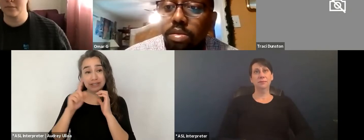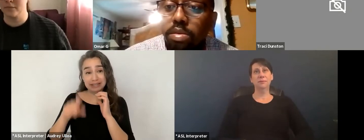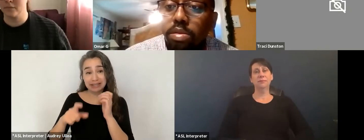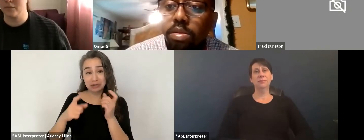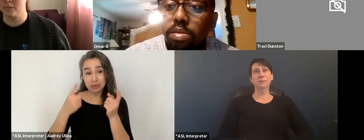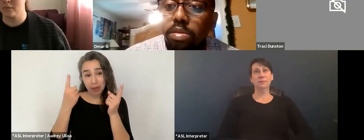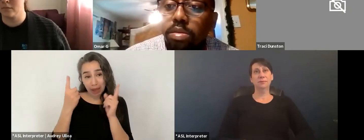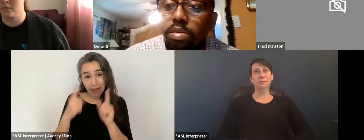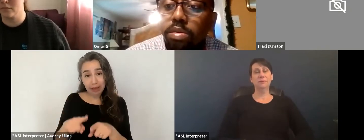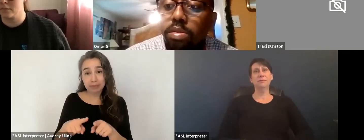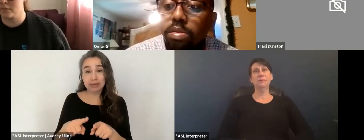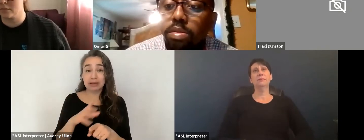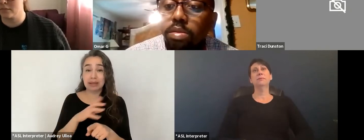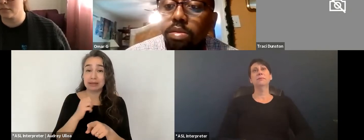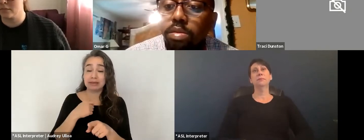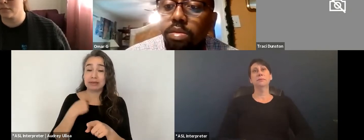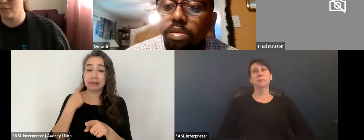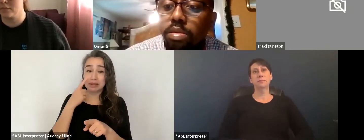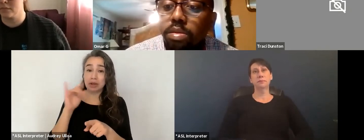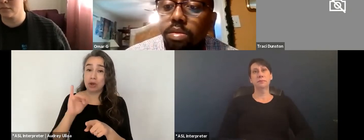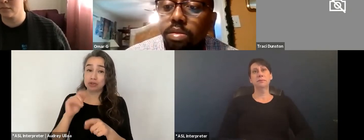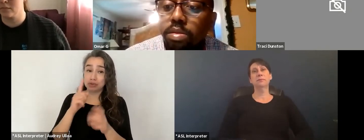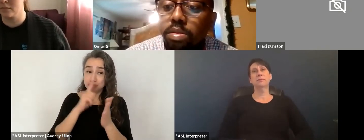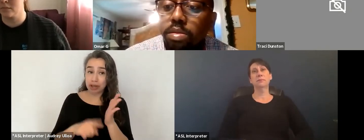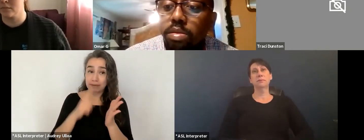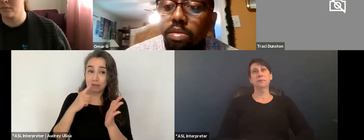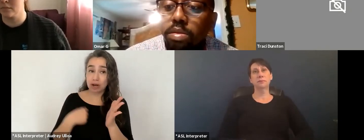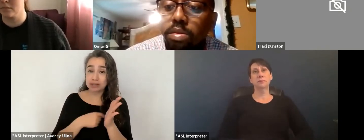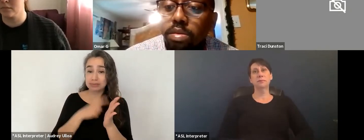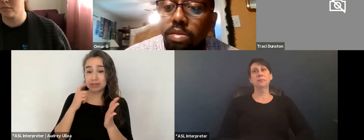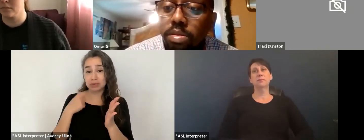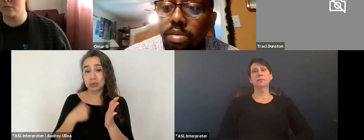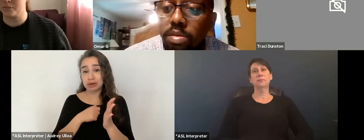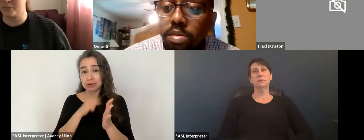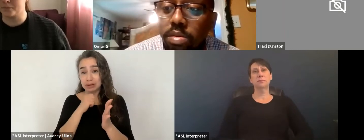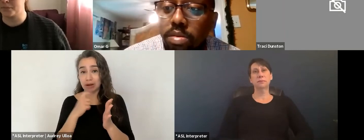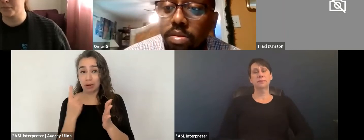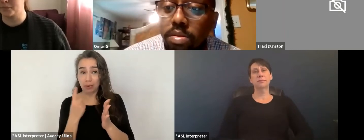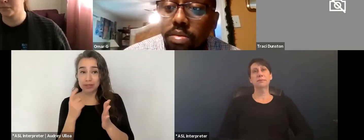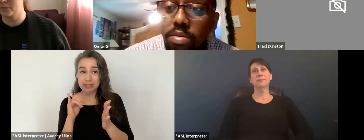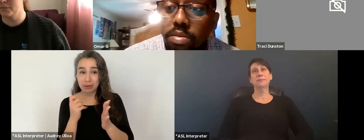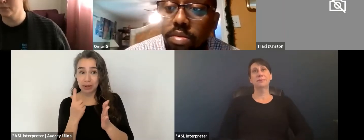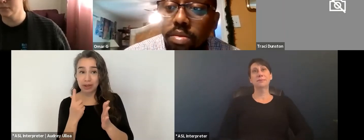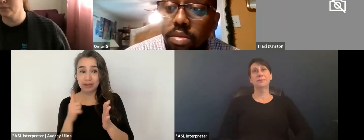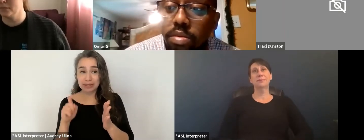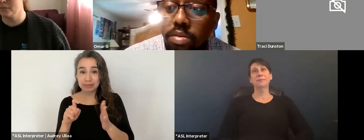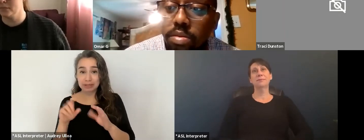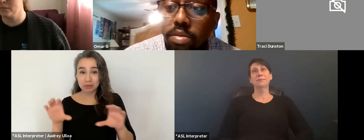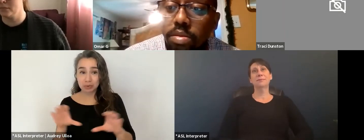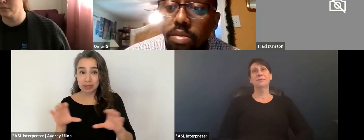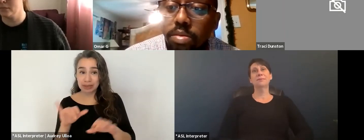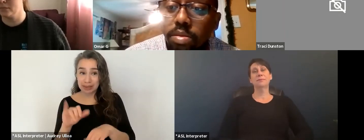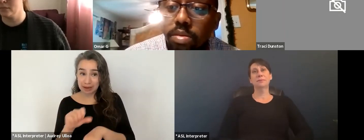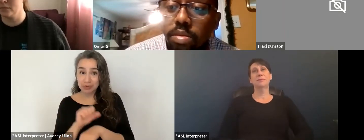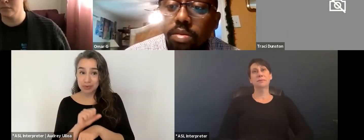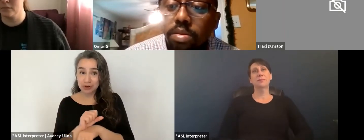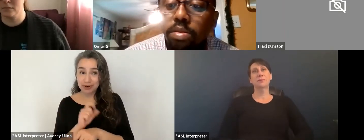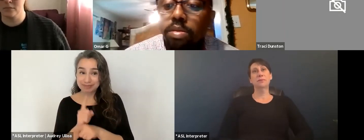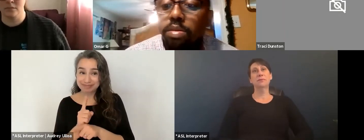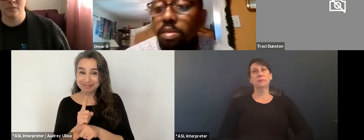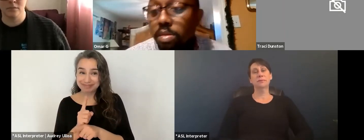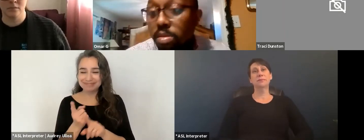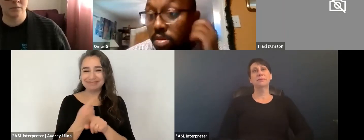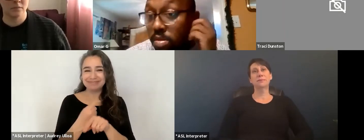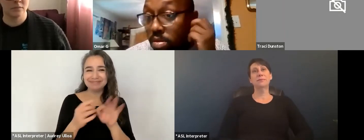And I think it's also a check for us because we're not always the one that need to be doing the work. We're